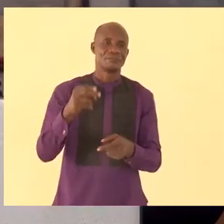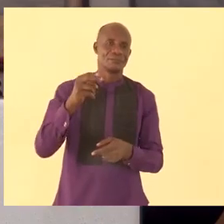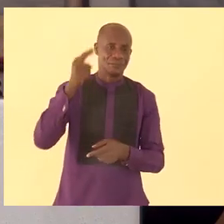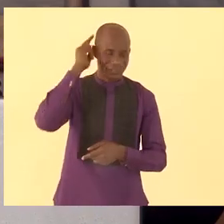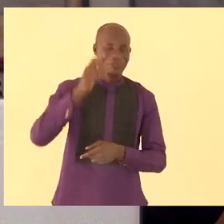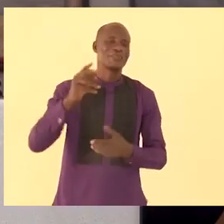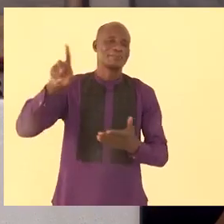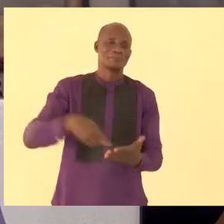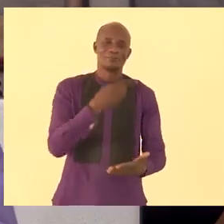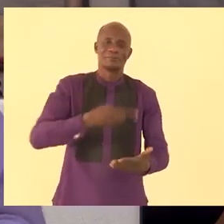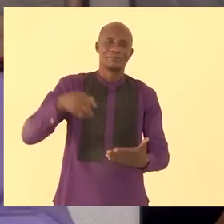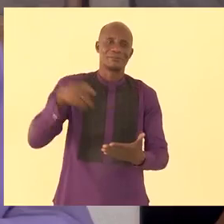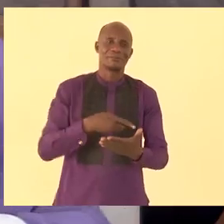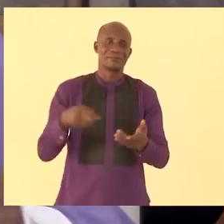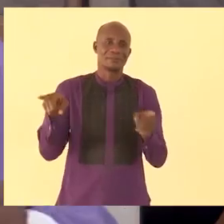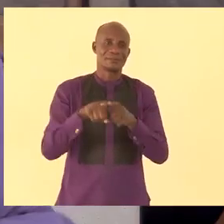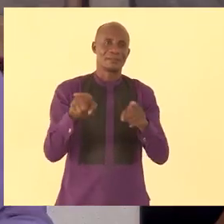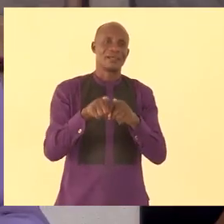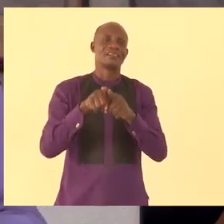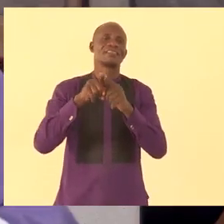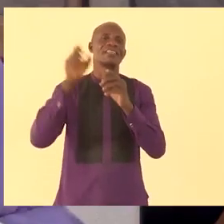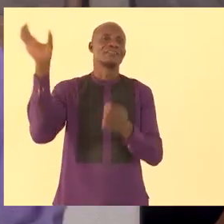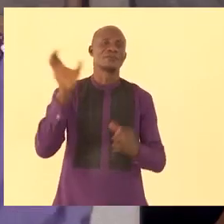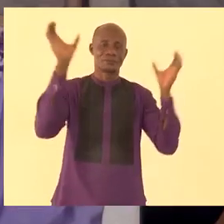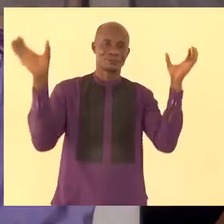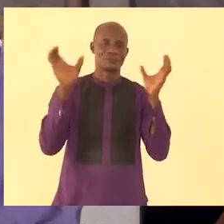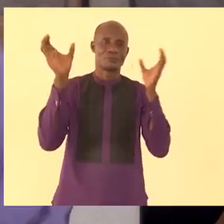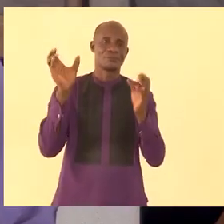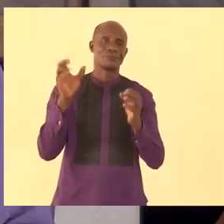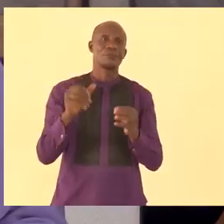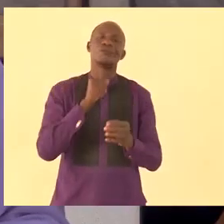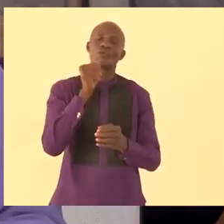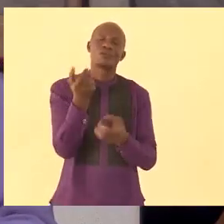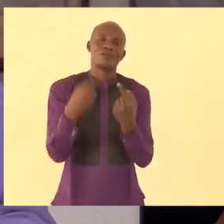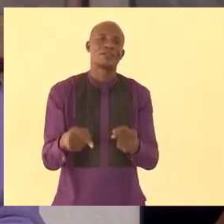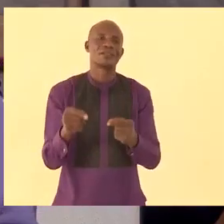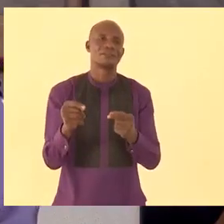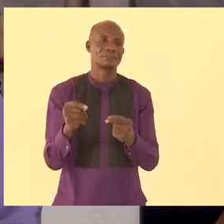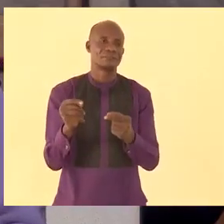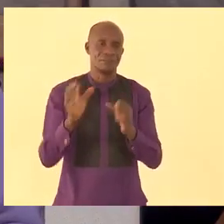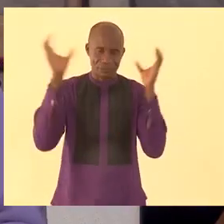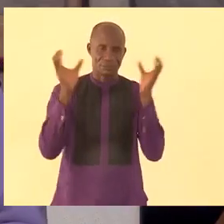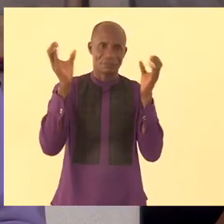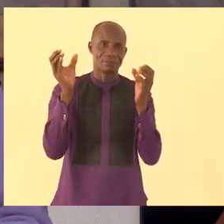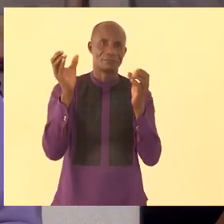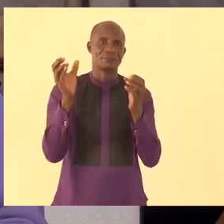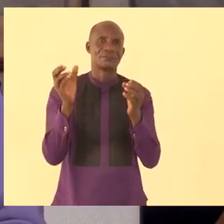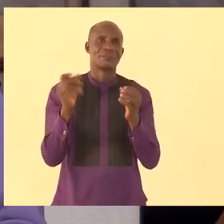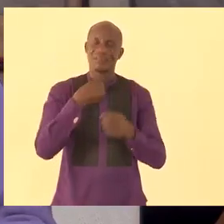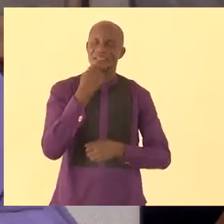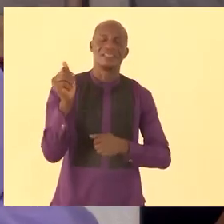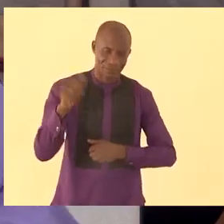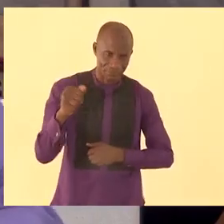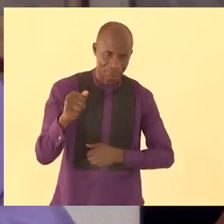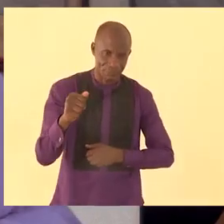will dance as on a festival. Your God will not only celebrate you by nodding that you are doing